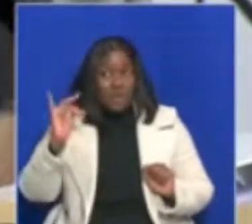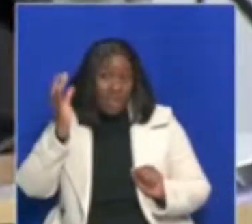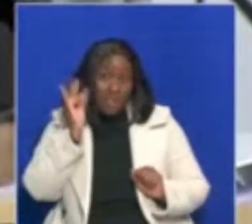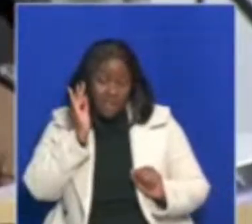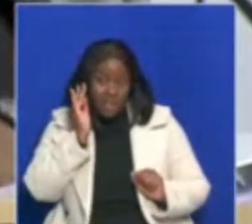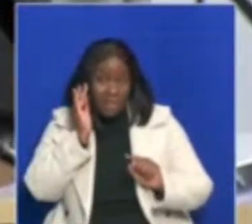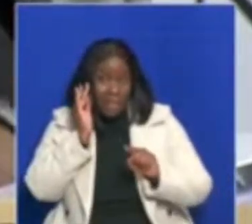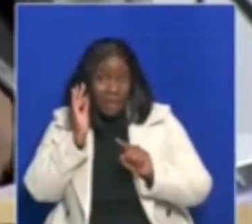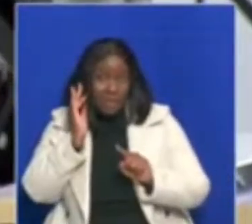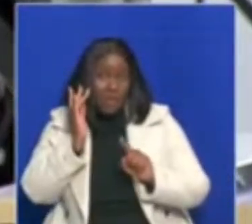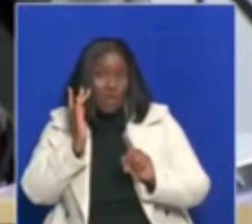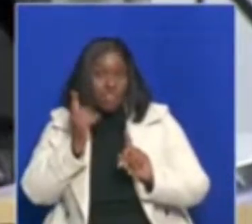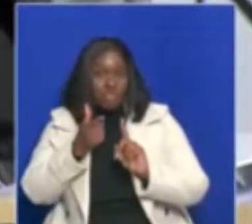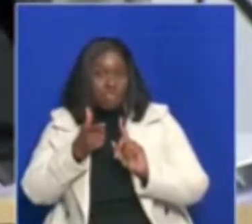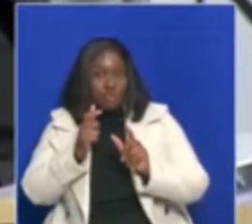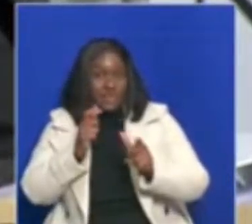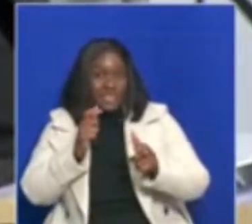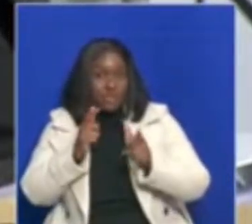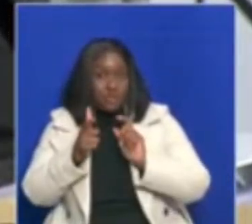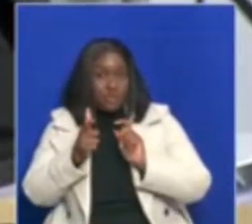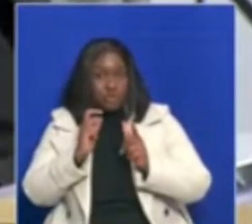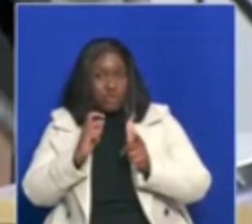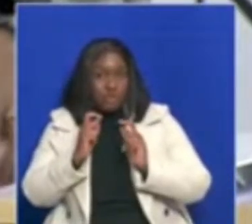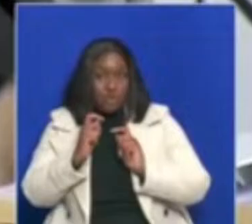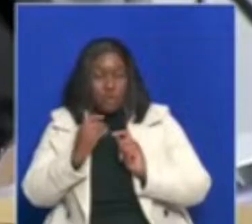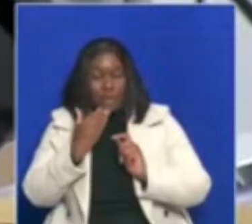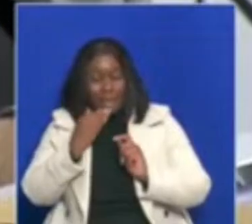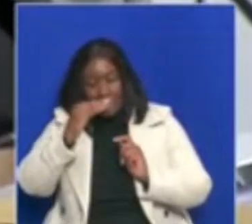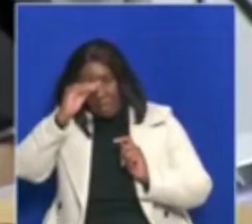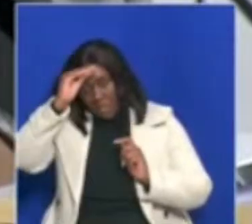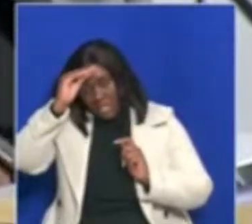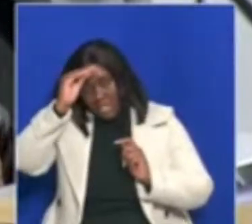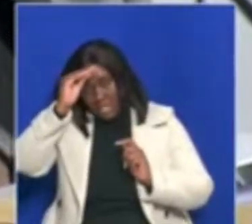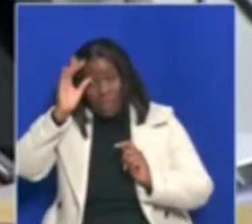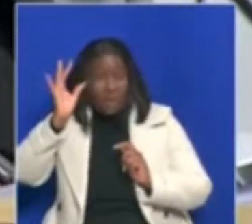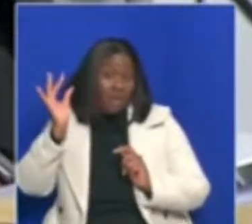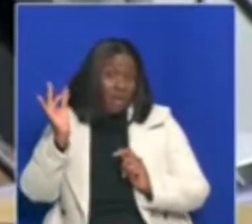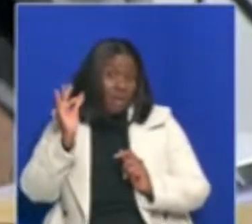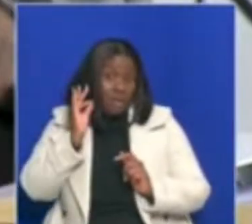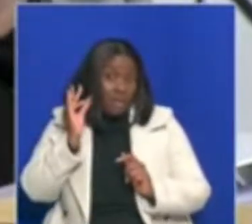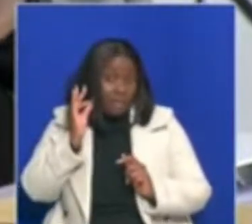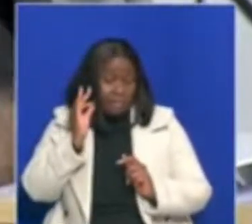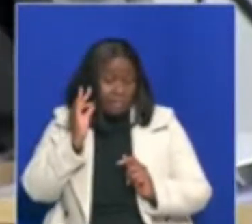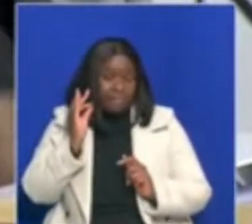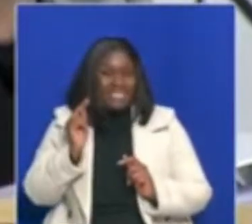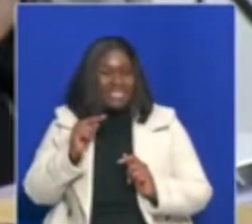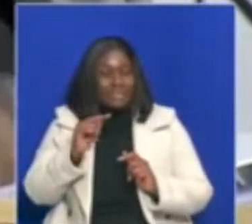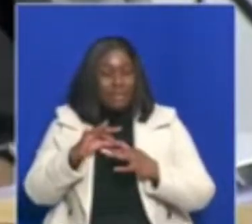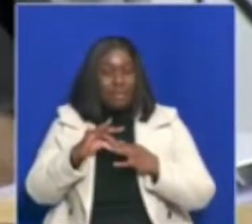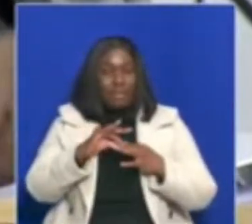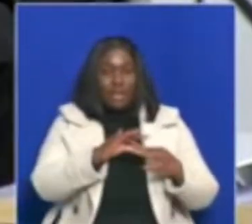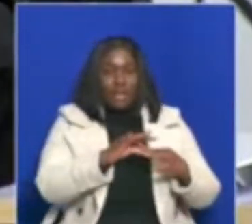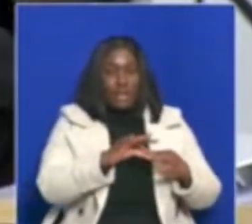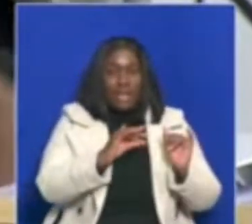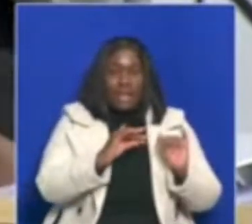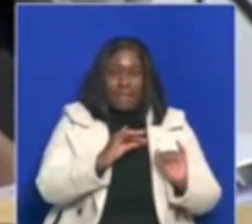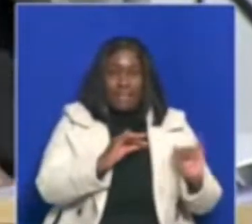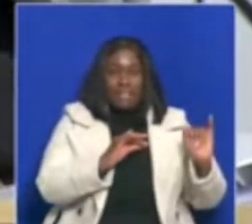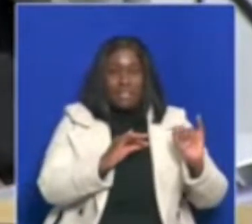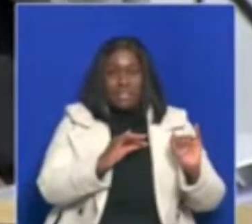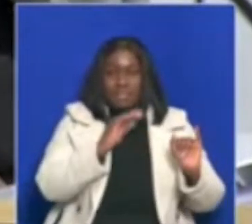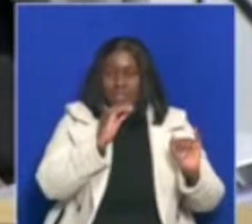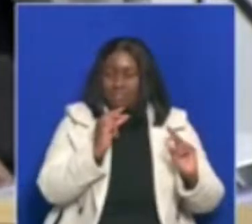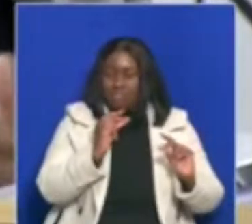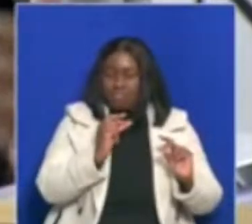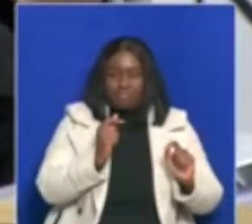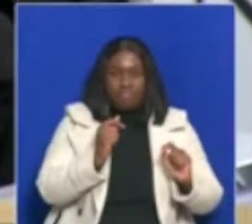a shooting by the police, and this is an IPED-related matter, they're supposed to immediately call